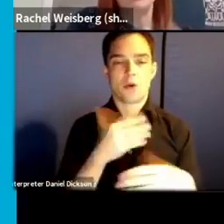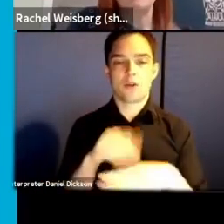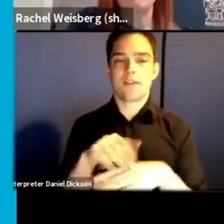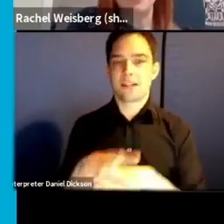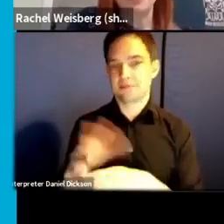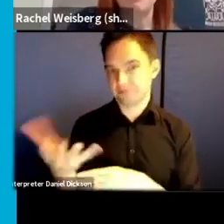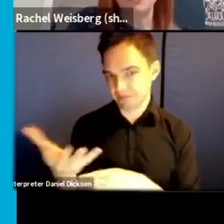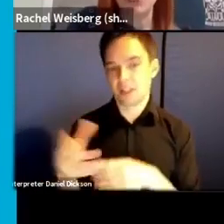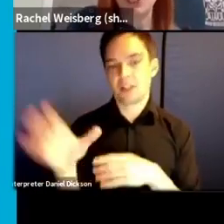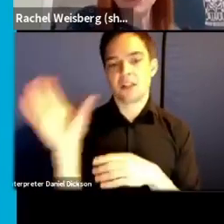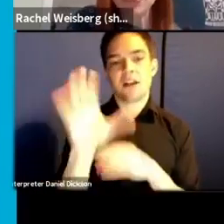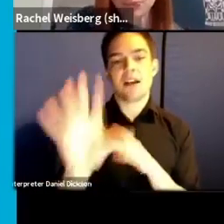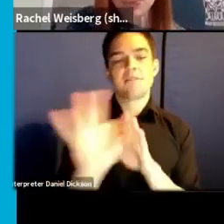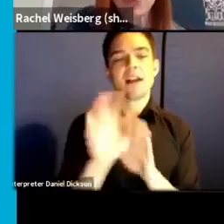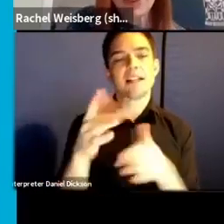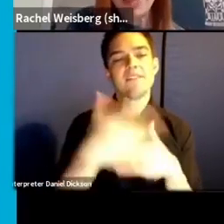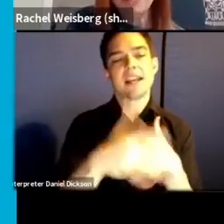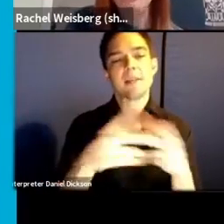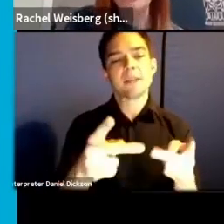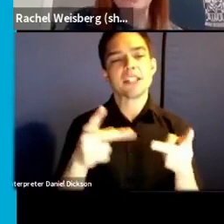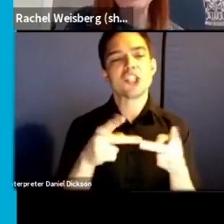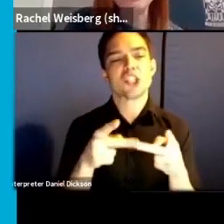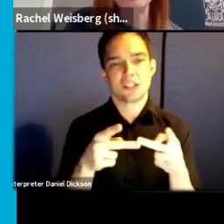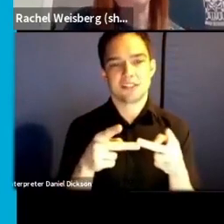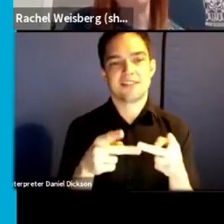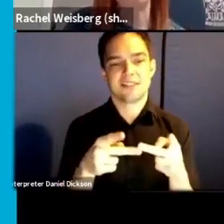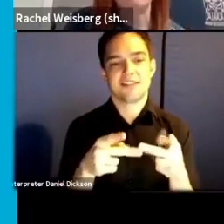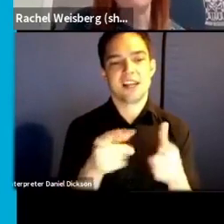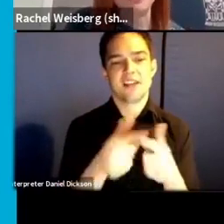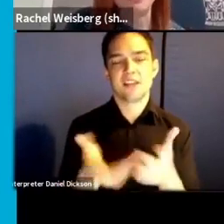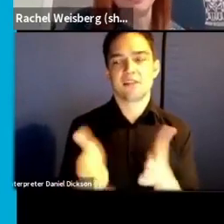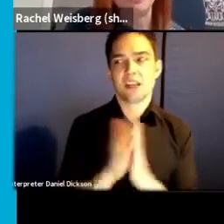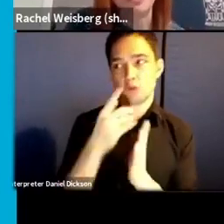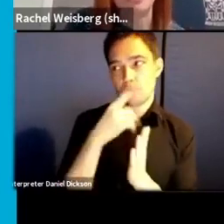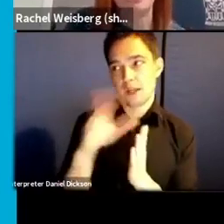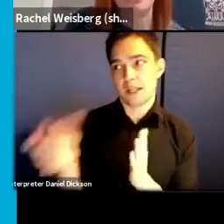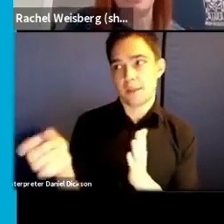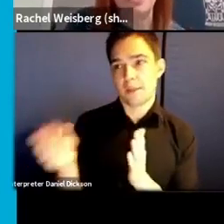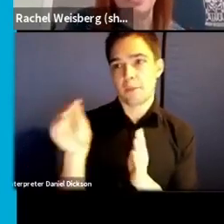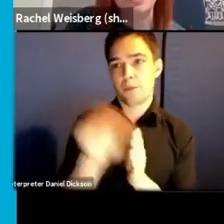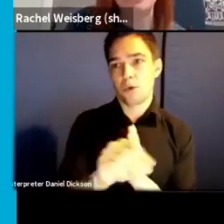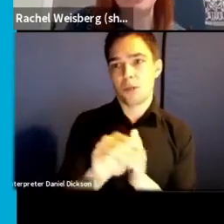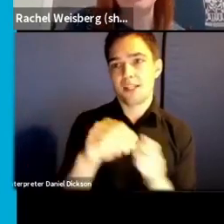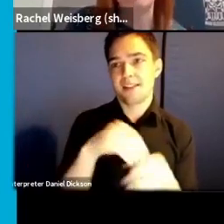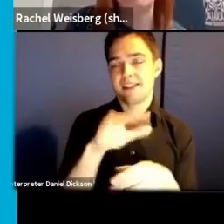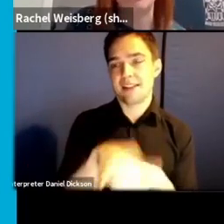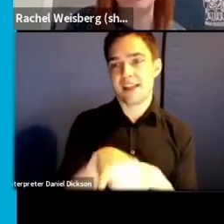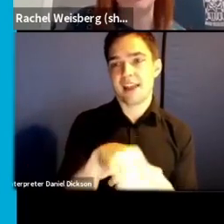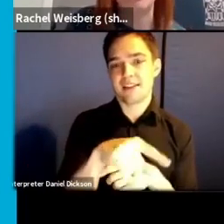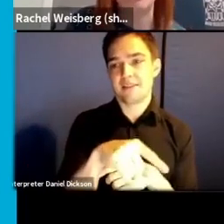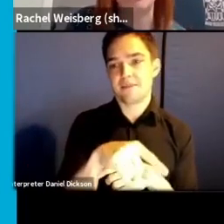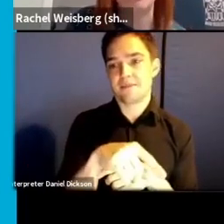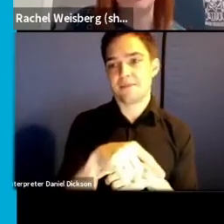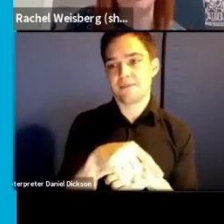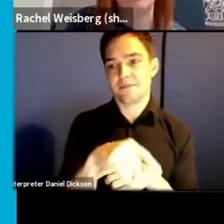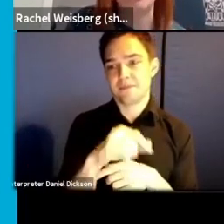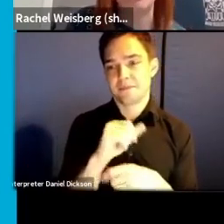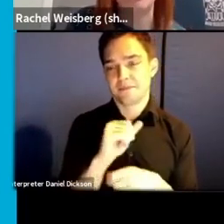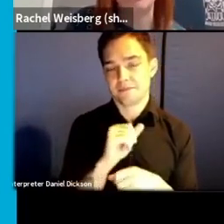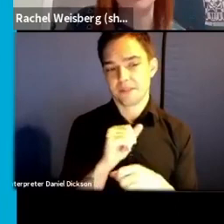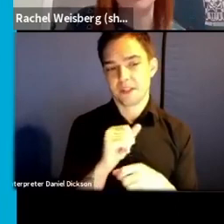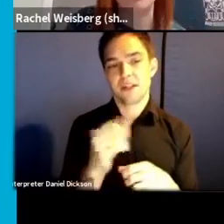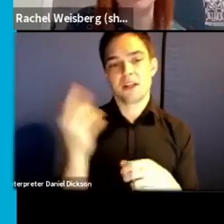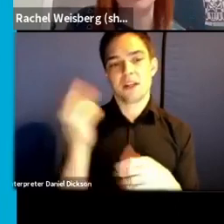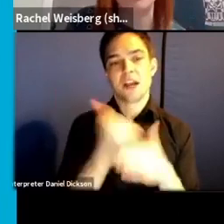find a vacant position and then ask to be placed in it as a reasonable accommodation under